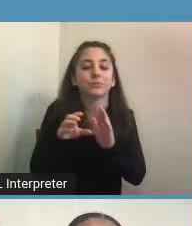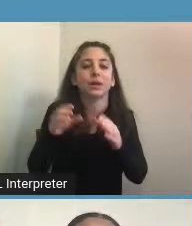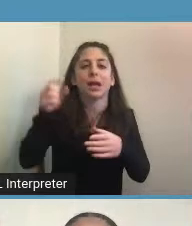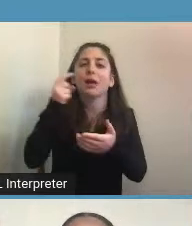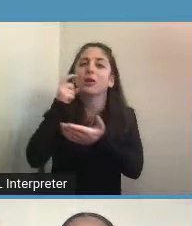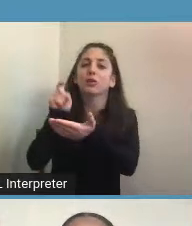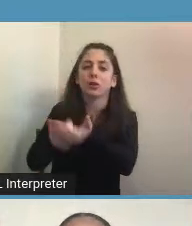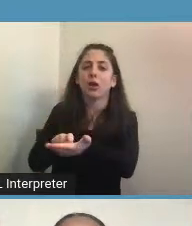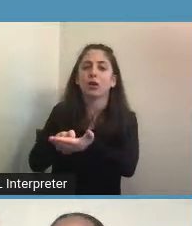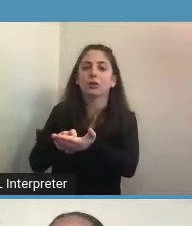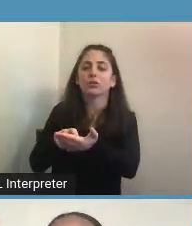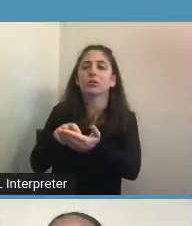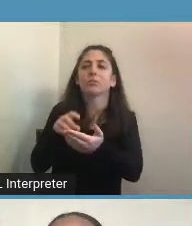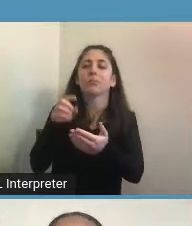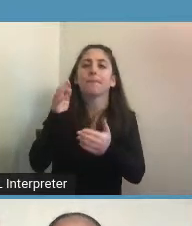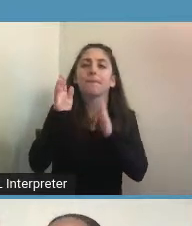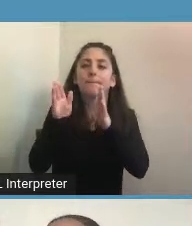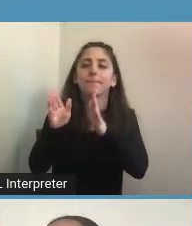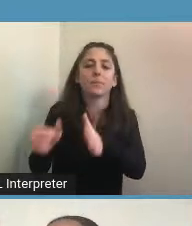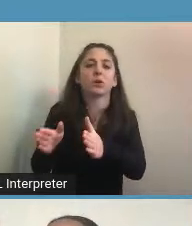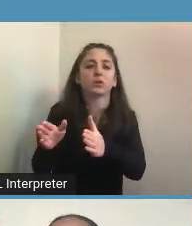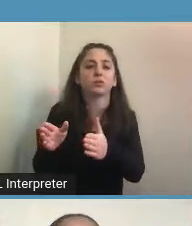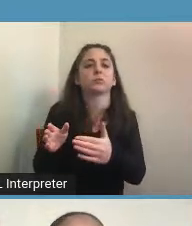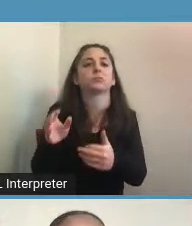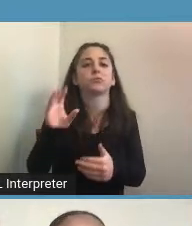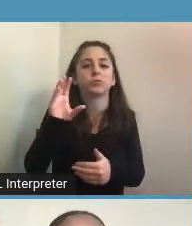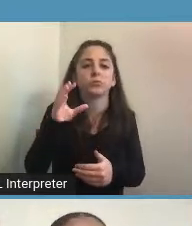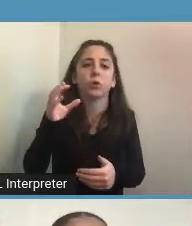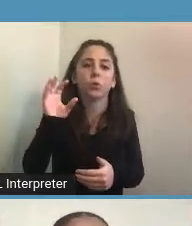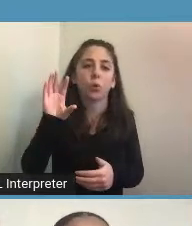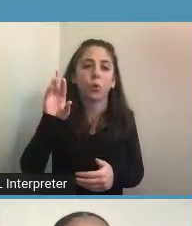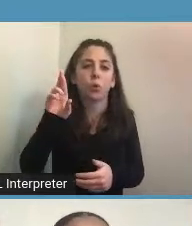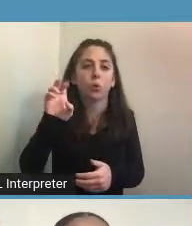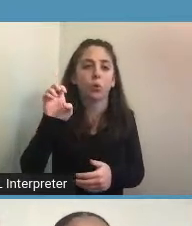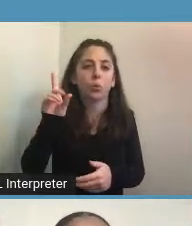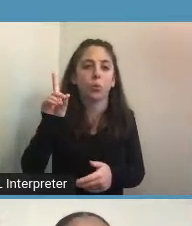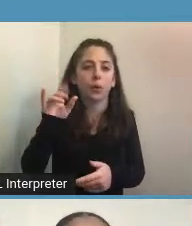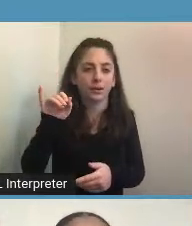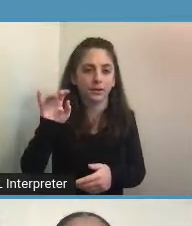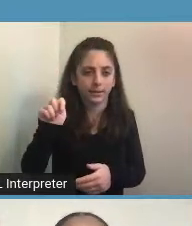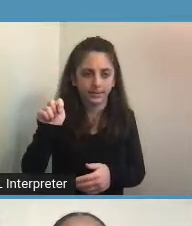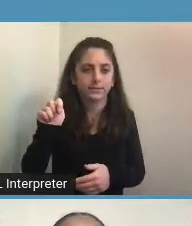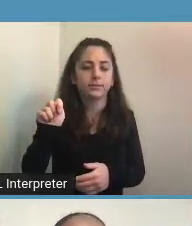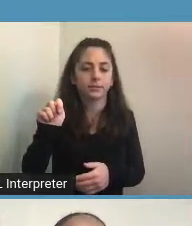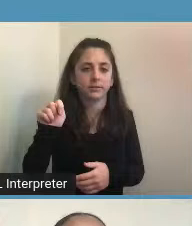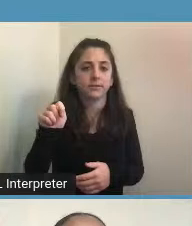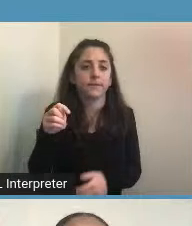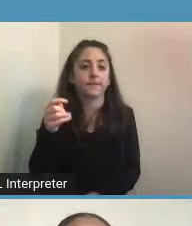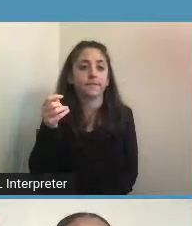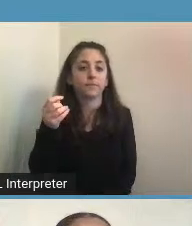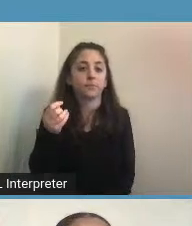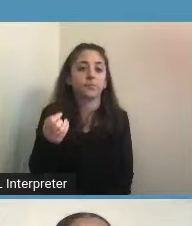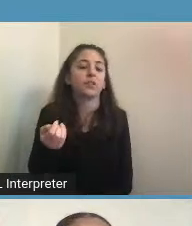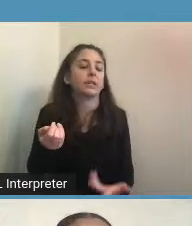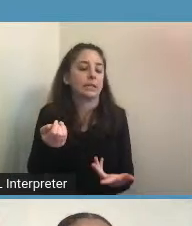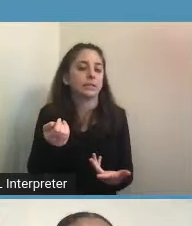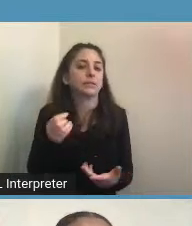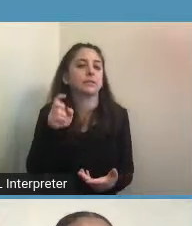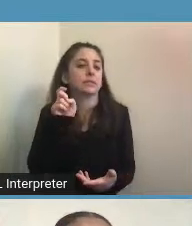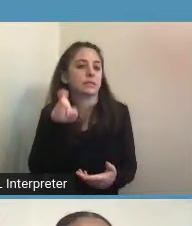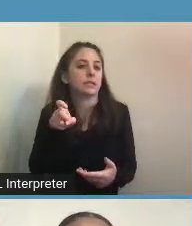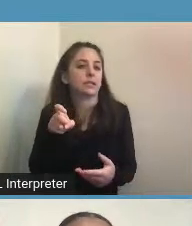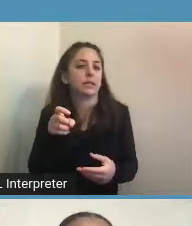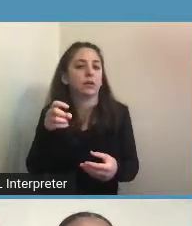acknowledgments if there's something on loan or if this was a gift from, a patron. Make sure that that information